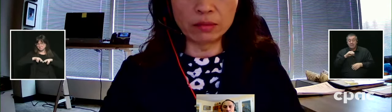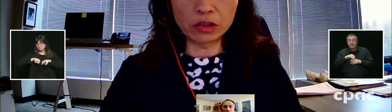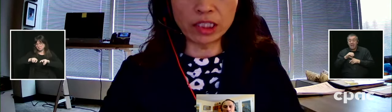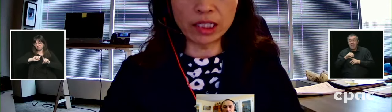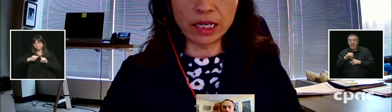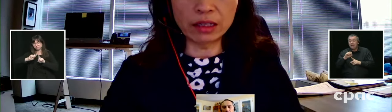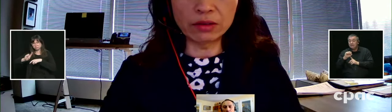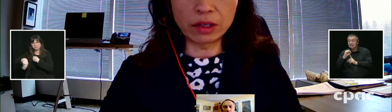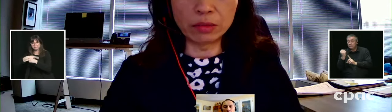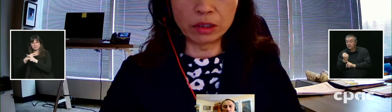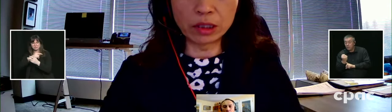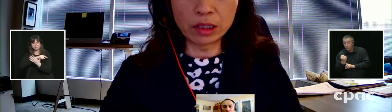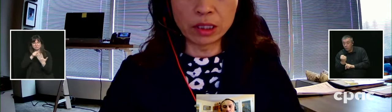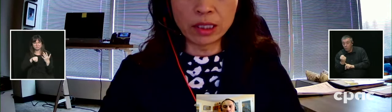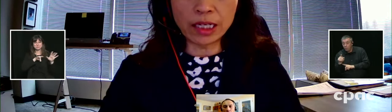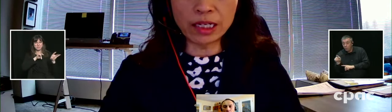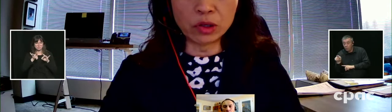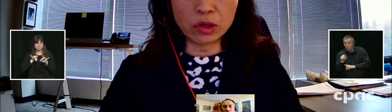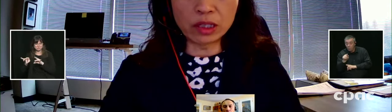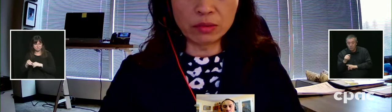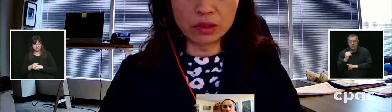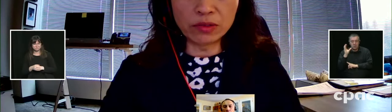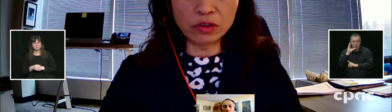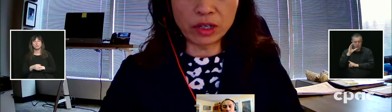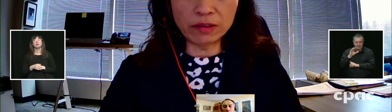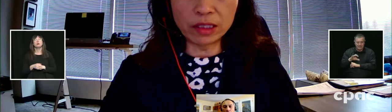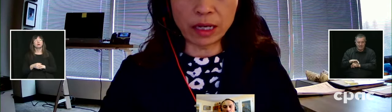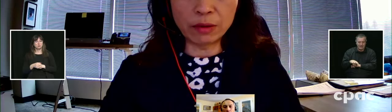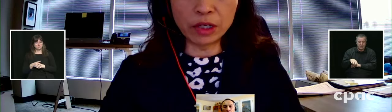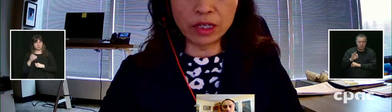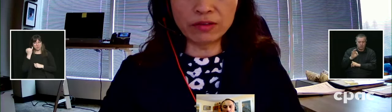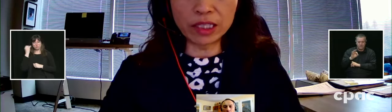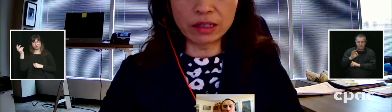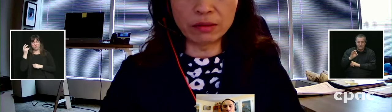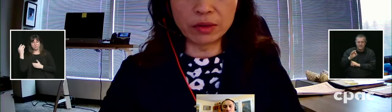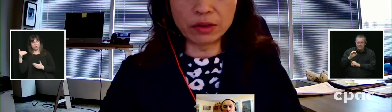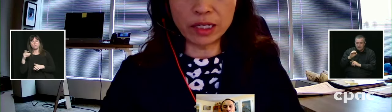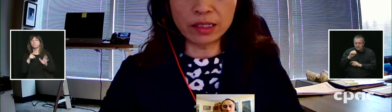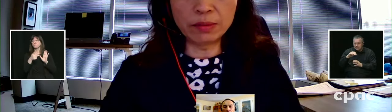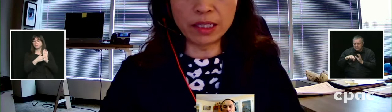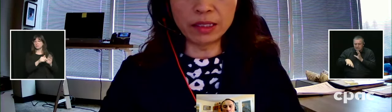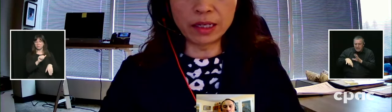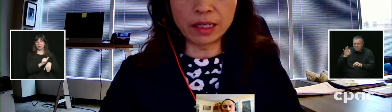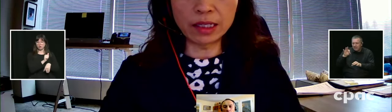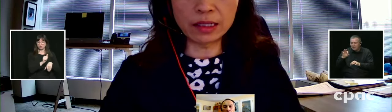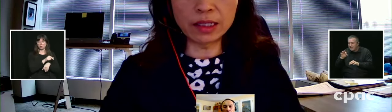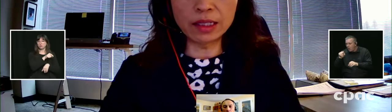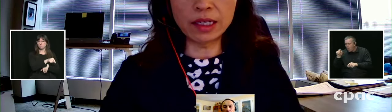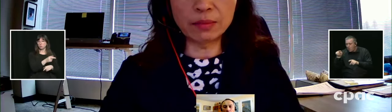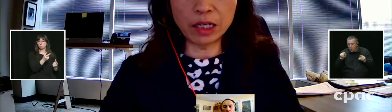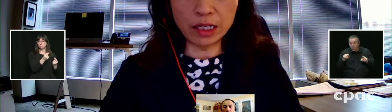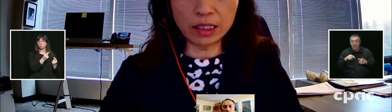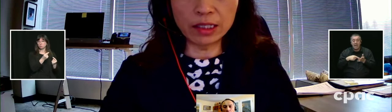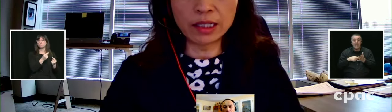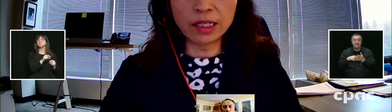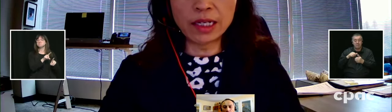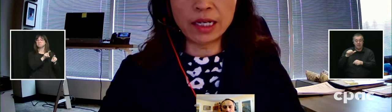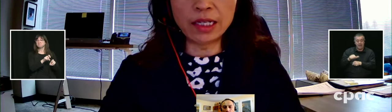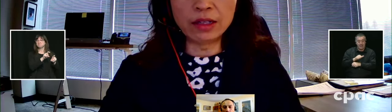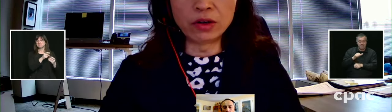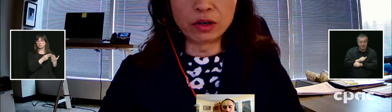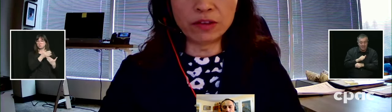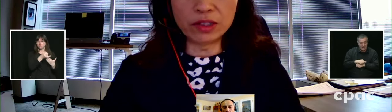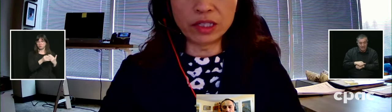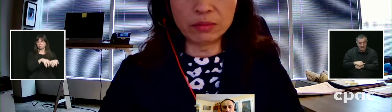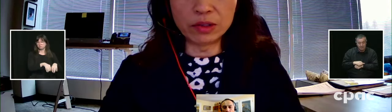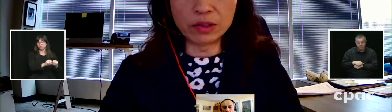we try to get those samples. Getting more samples from travelers. Alberta, for example, has been conducting a pilot, and